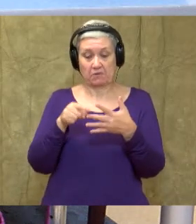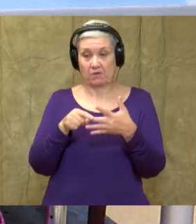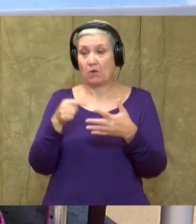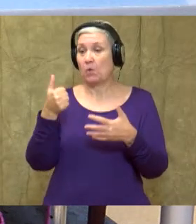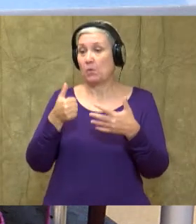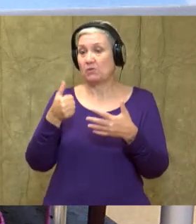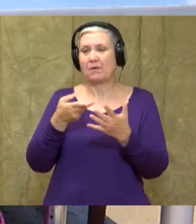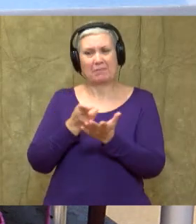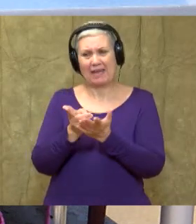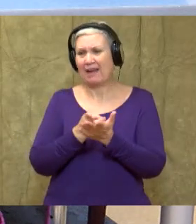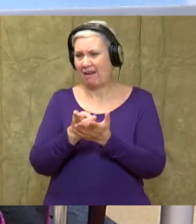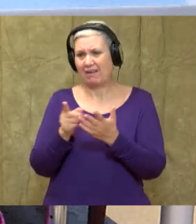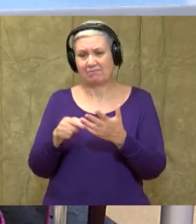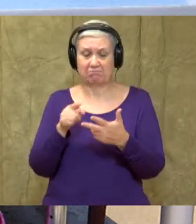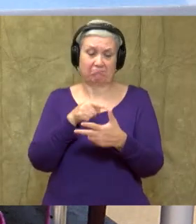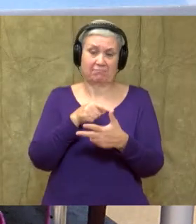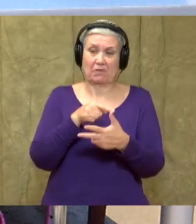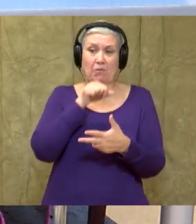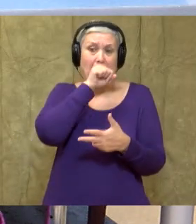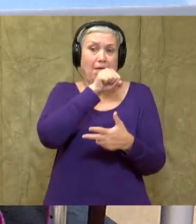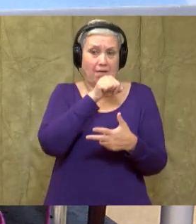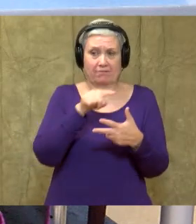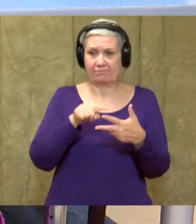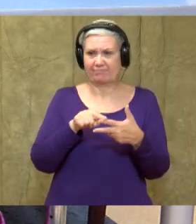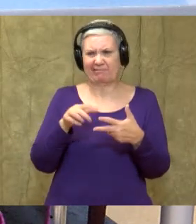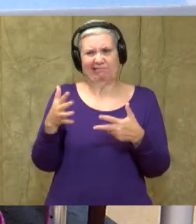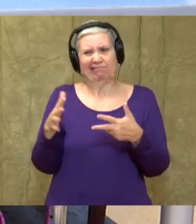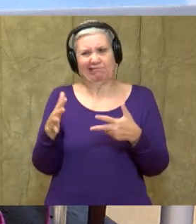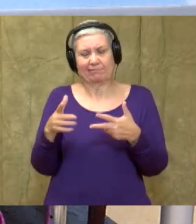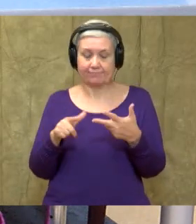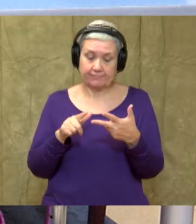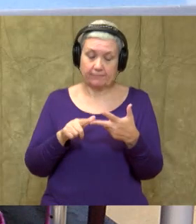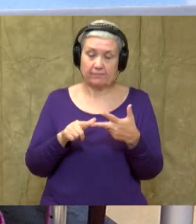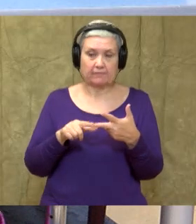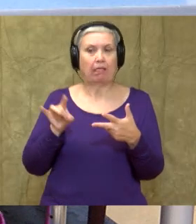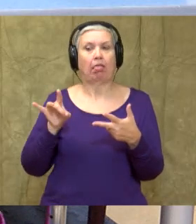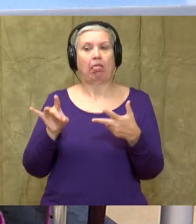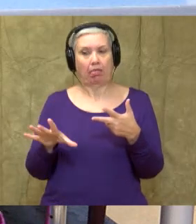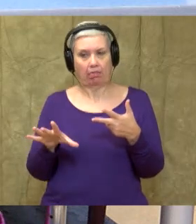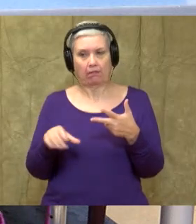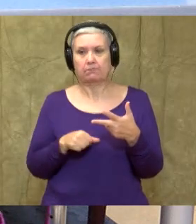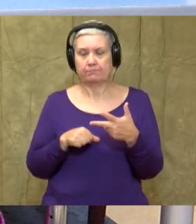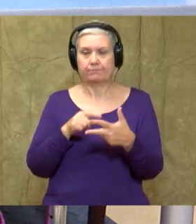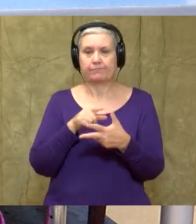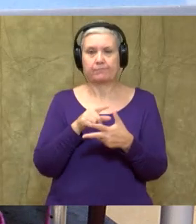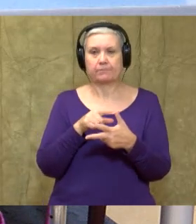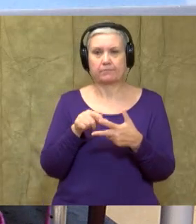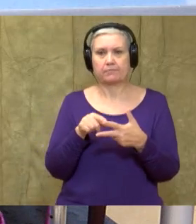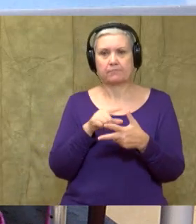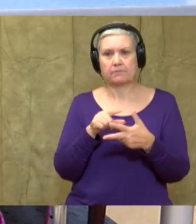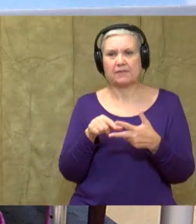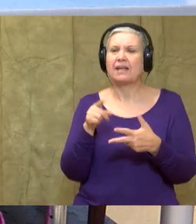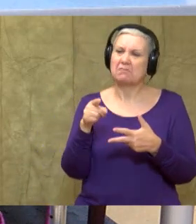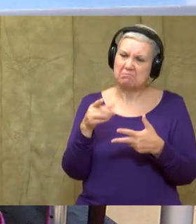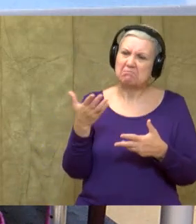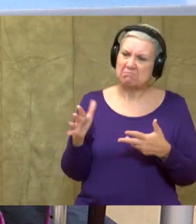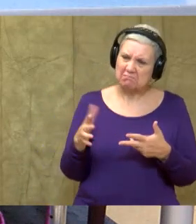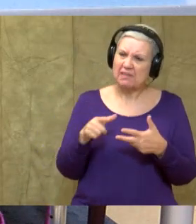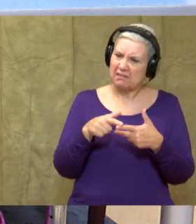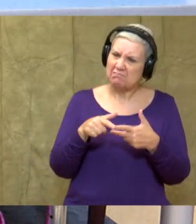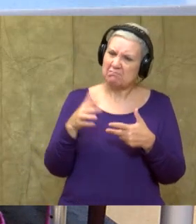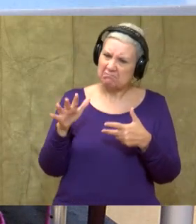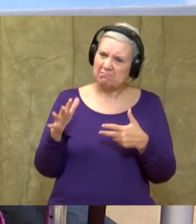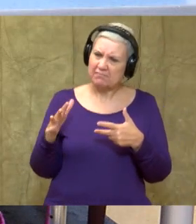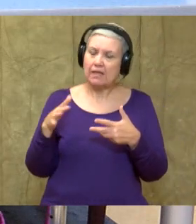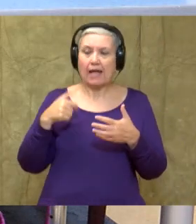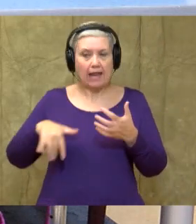your answers. Some Yes, of us be enjoy honest. it and some of us don't, or some of us are right in the middle. Right. But I somewhat like virtual learning. I also like being around